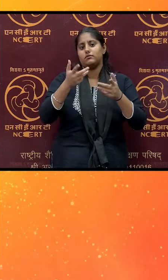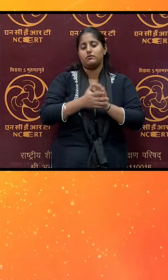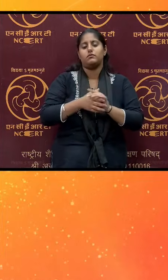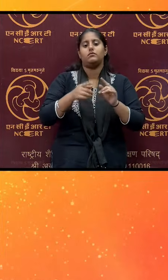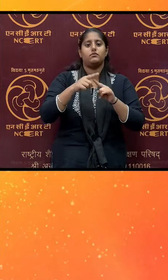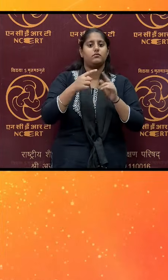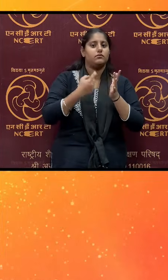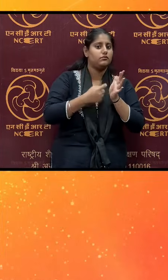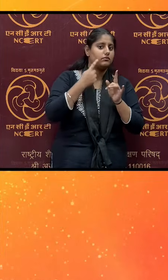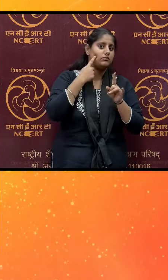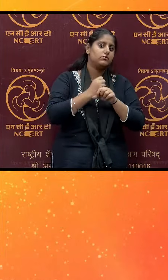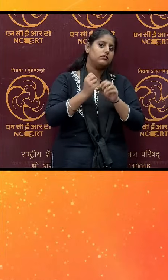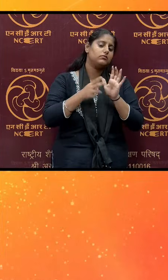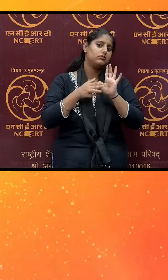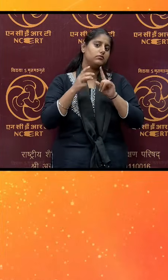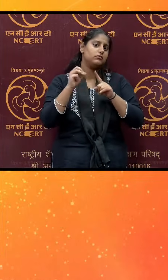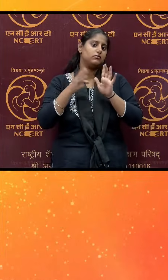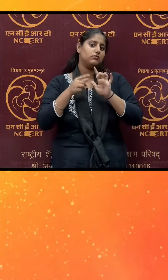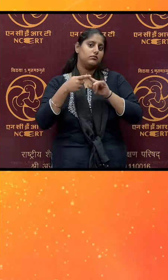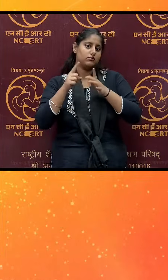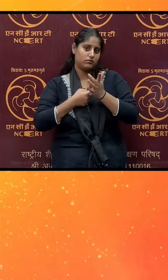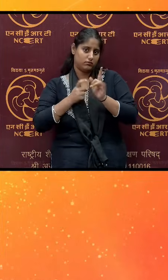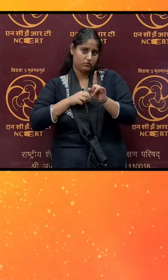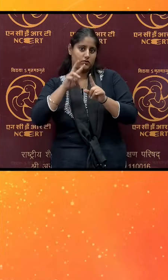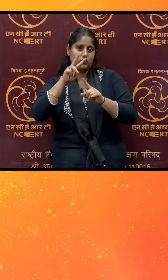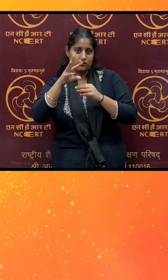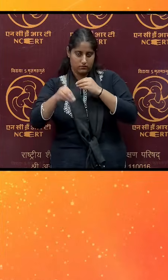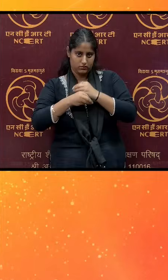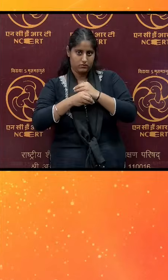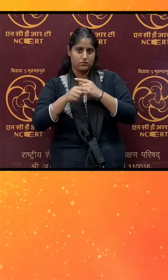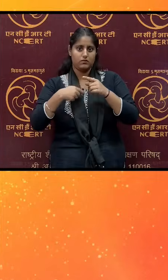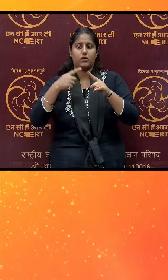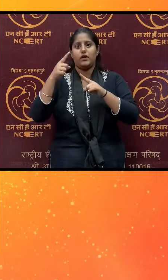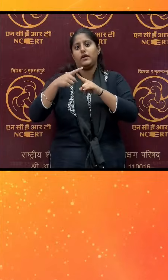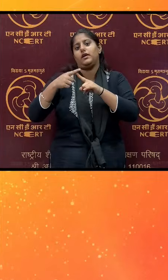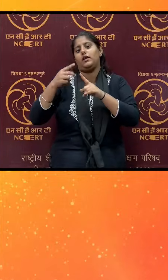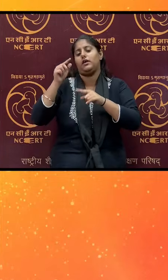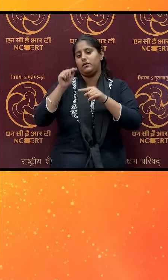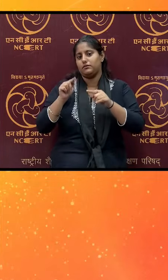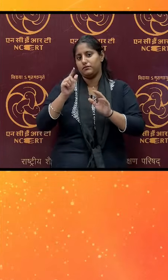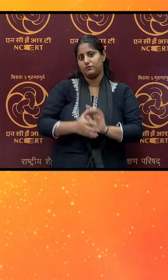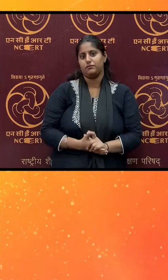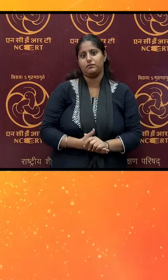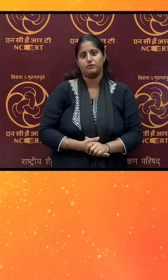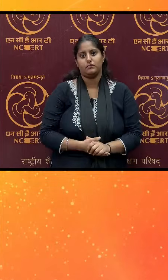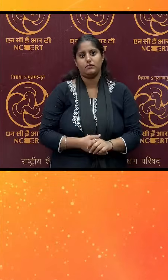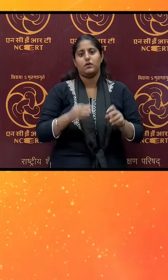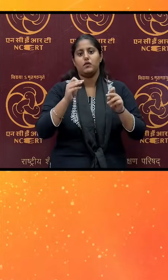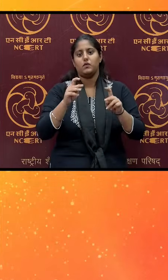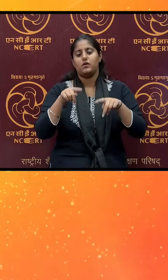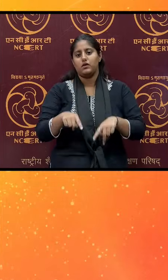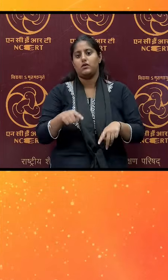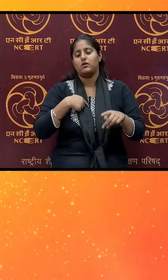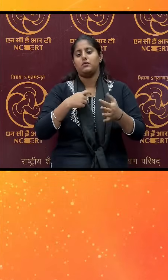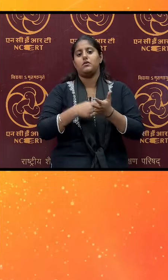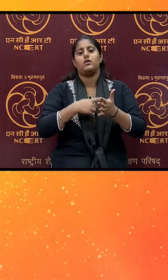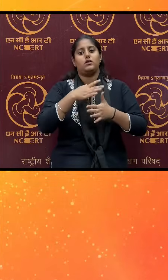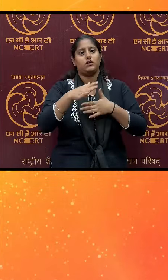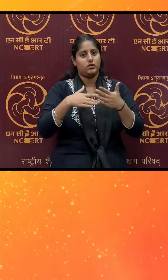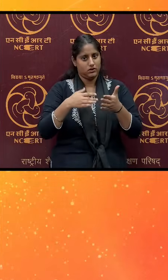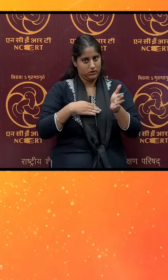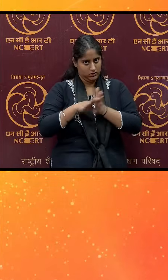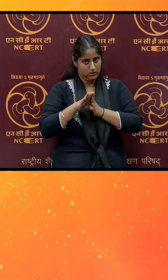Trigonometric ratios can also be known as t ratios. So we will study the relationship between